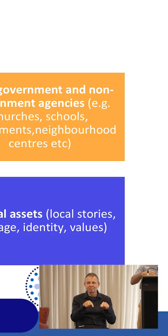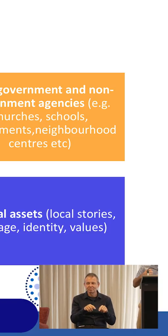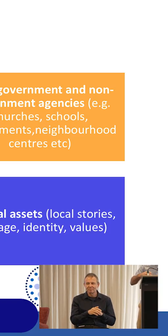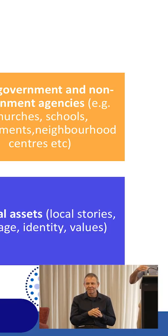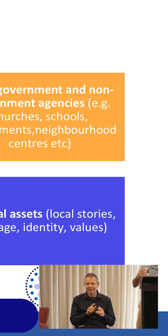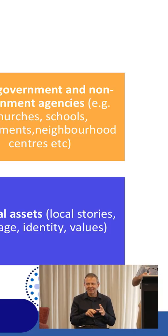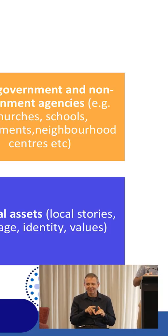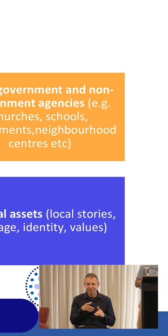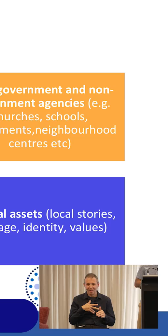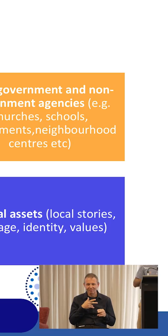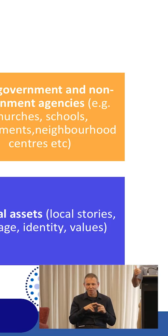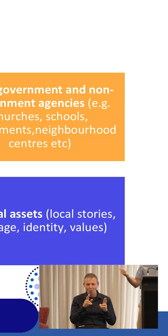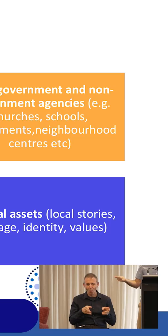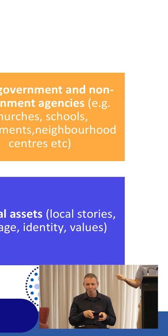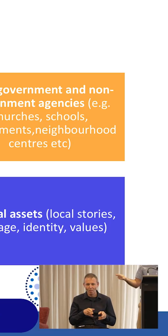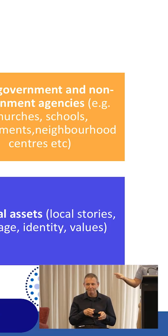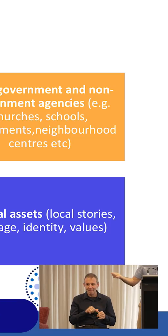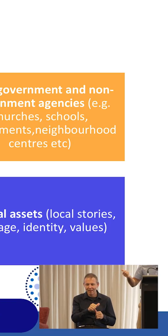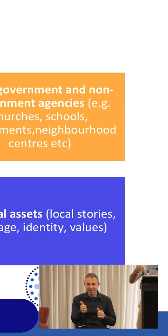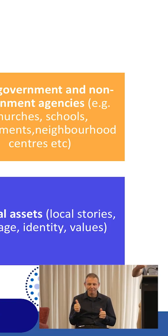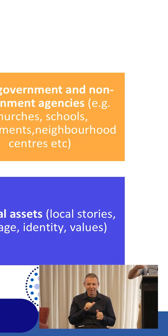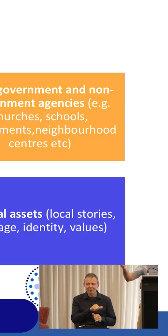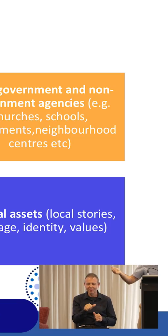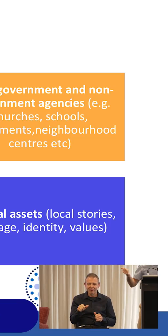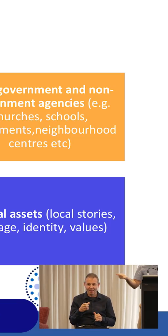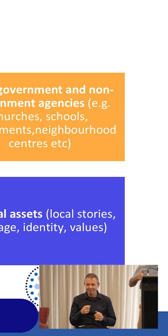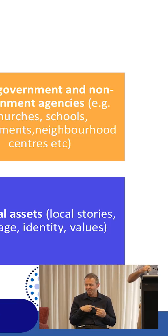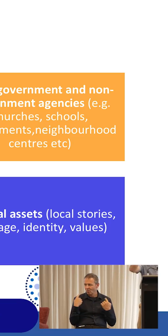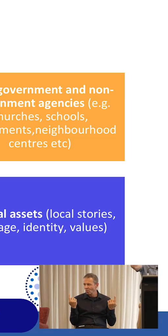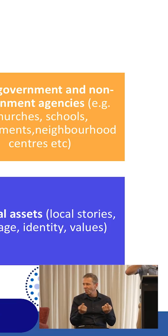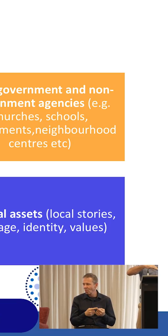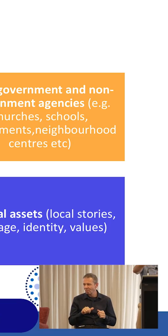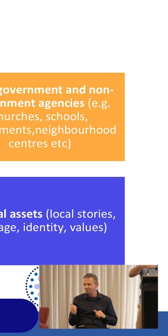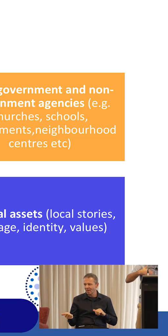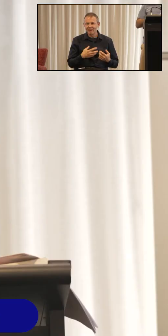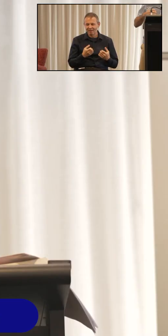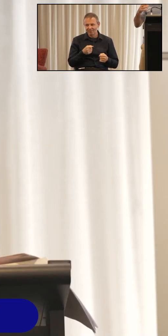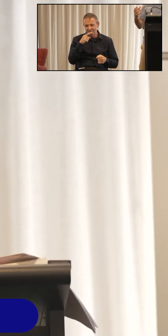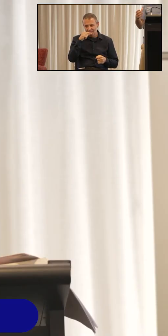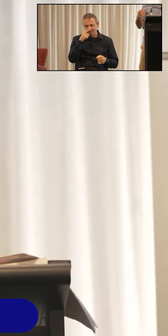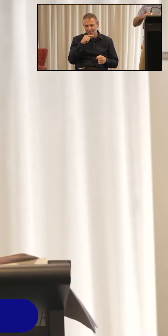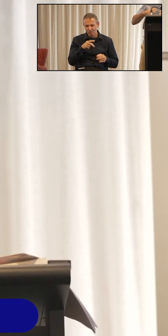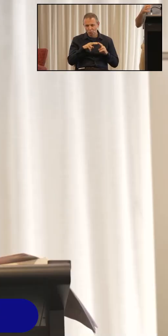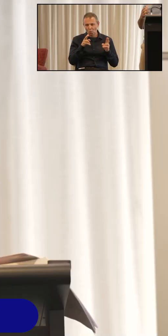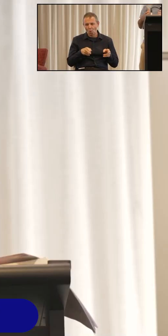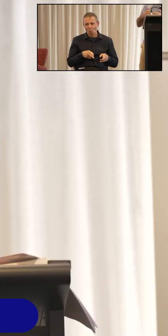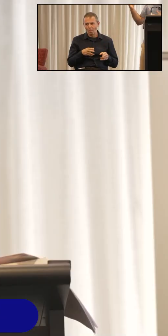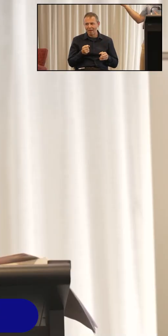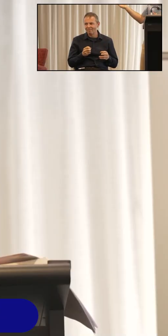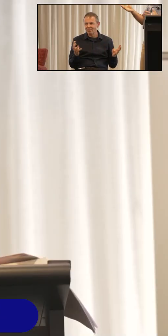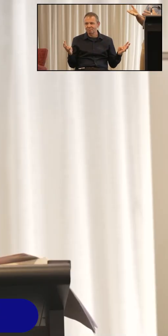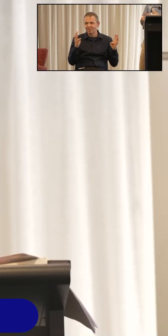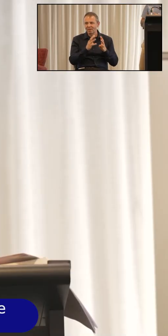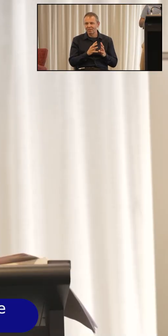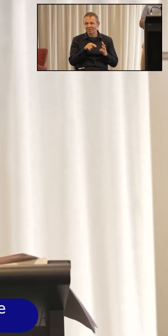got people around you, either side, above, below, front and back. There's people there. The home is an asset. It's a gathering space. I mean,